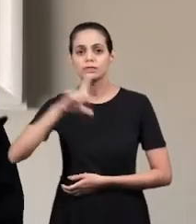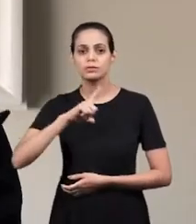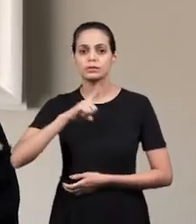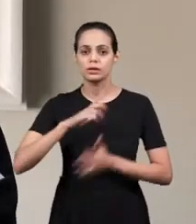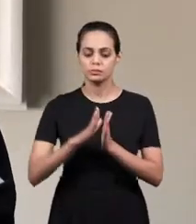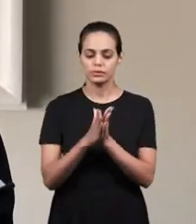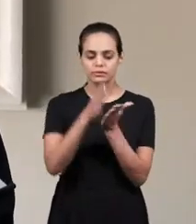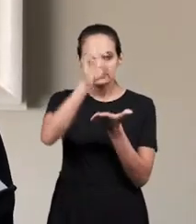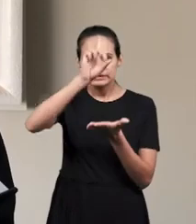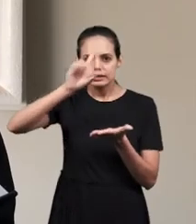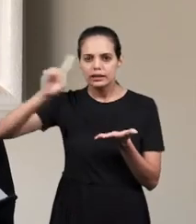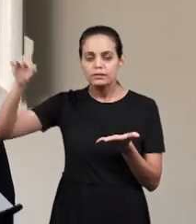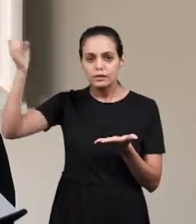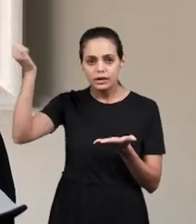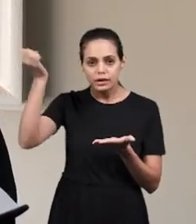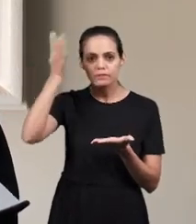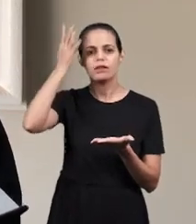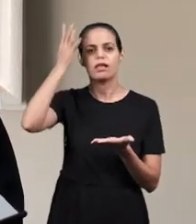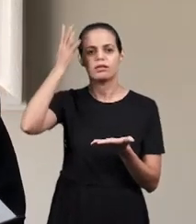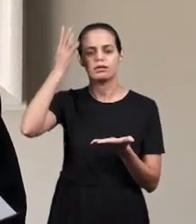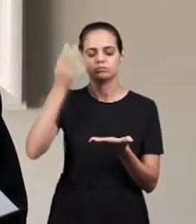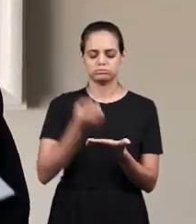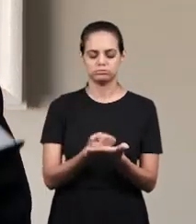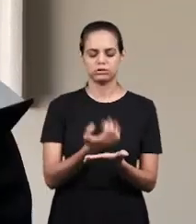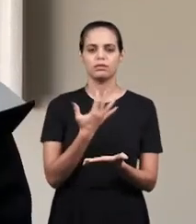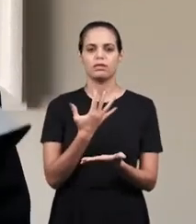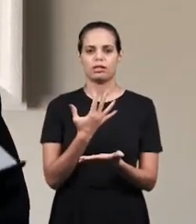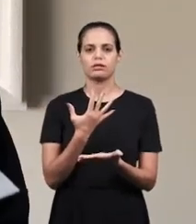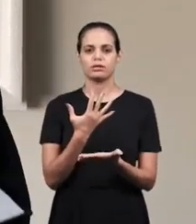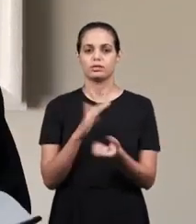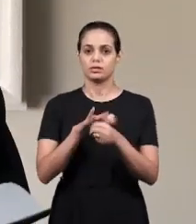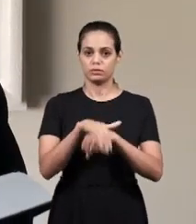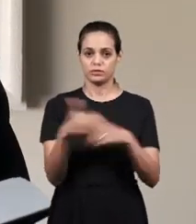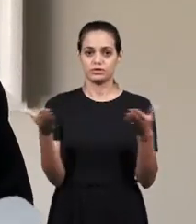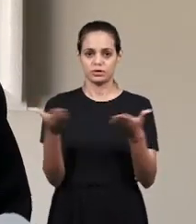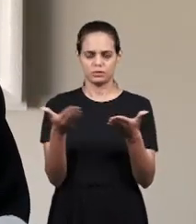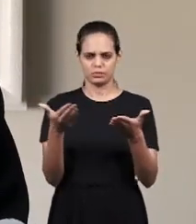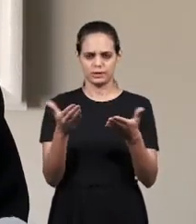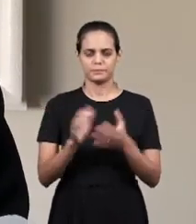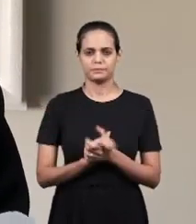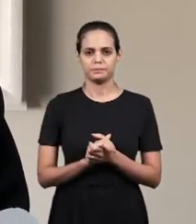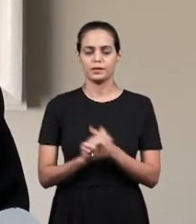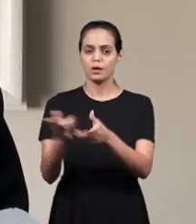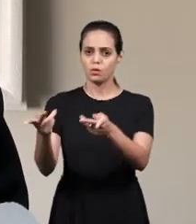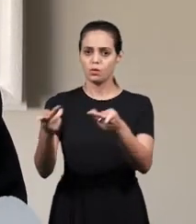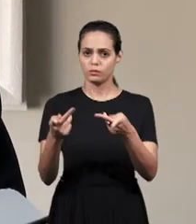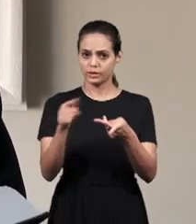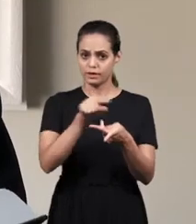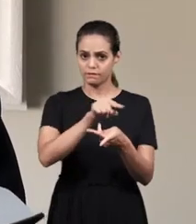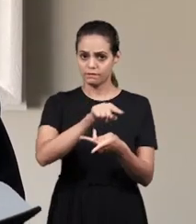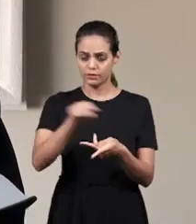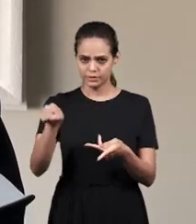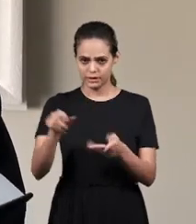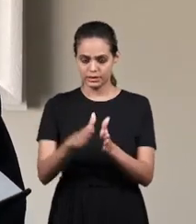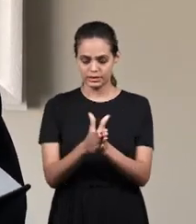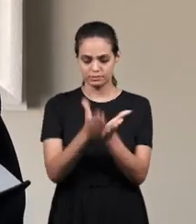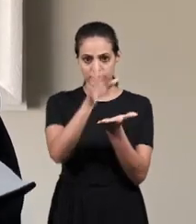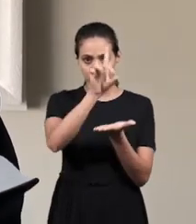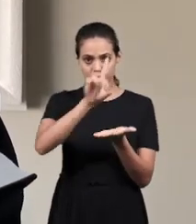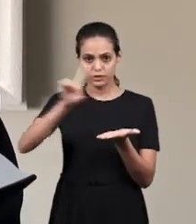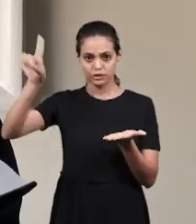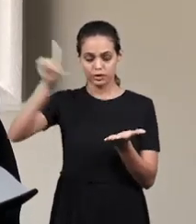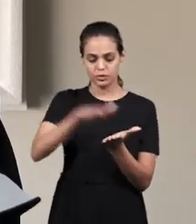Tonight, and we'd like to invite all those who are watching us to open their Bibles in the Gospel according to